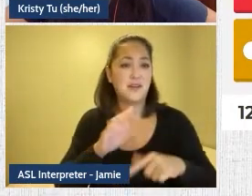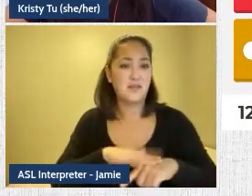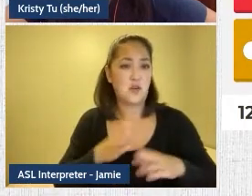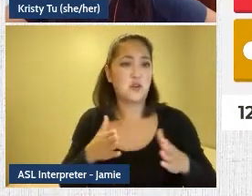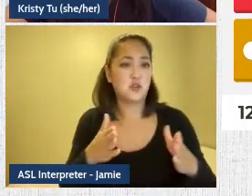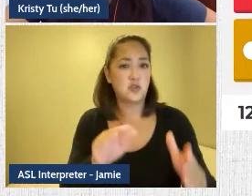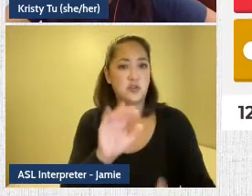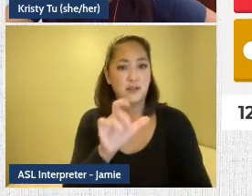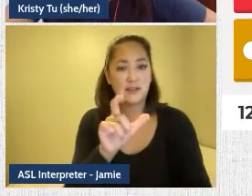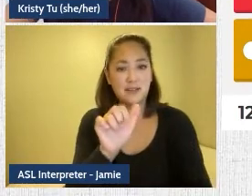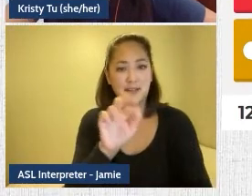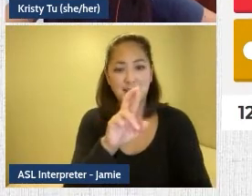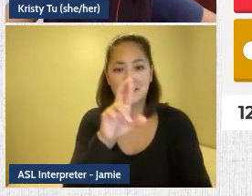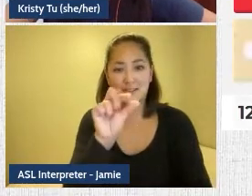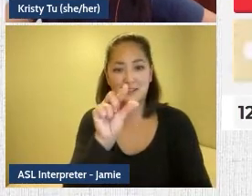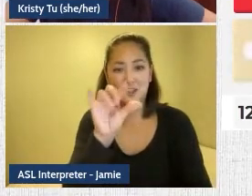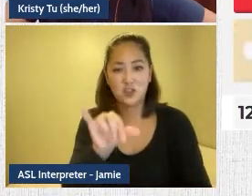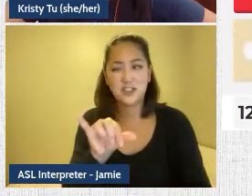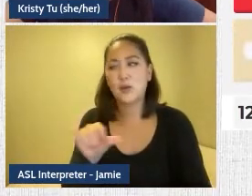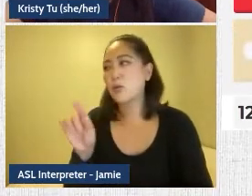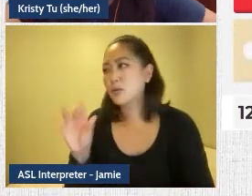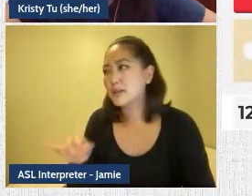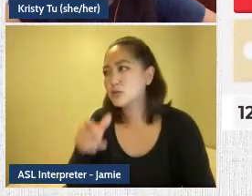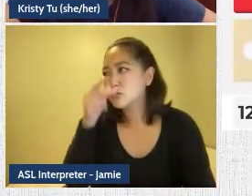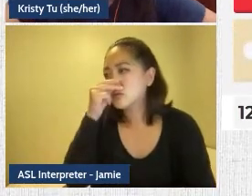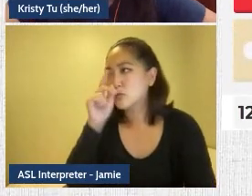too close. It's too close.